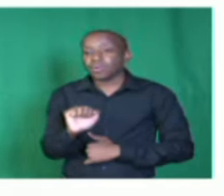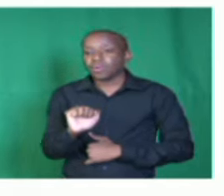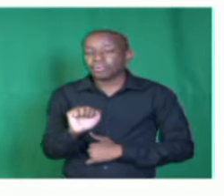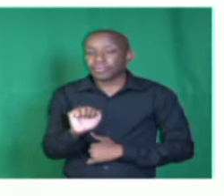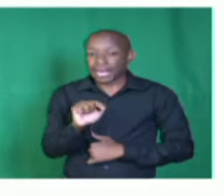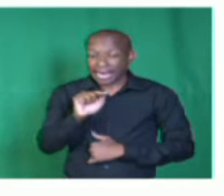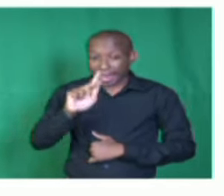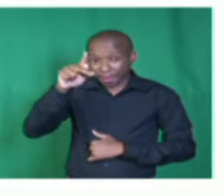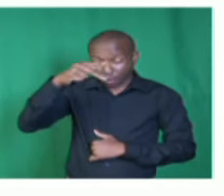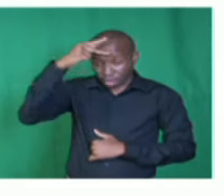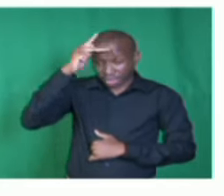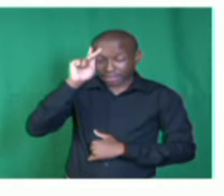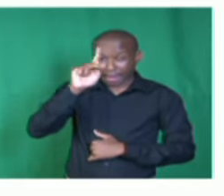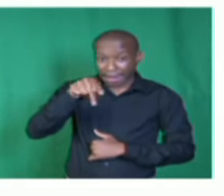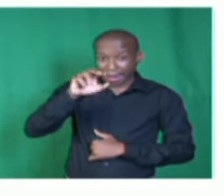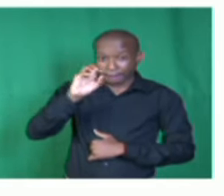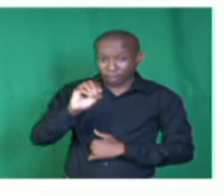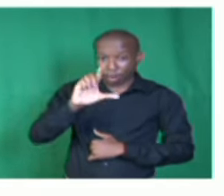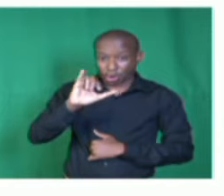It is a policy